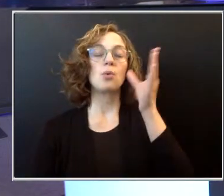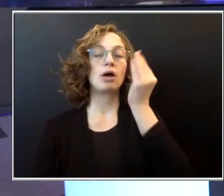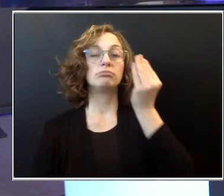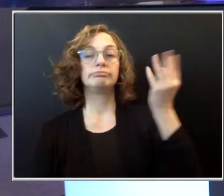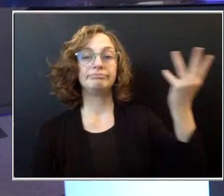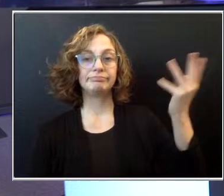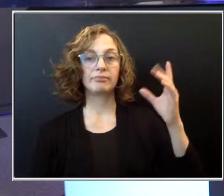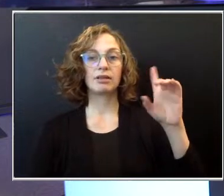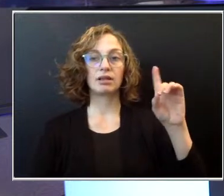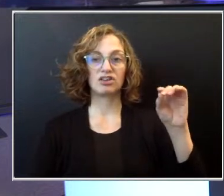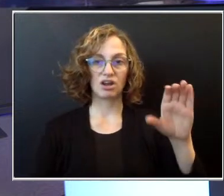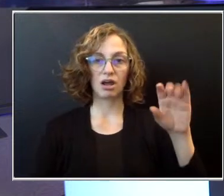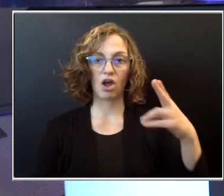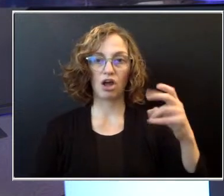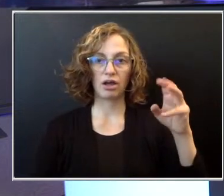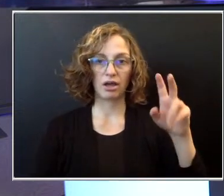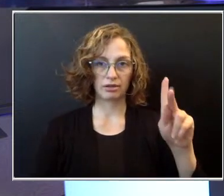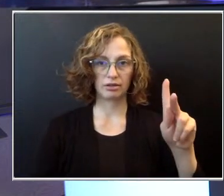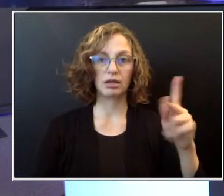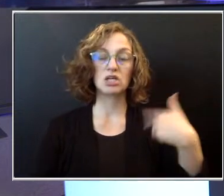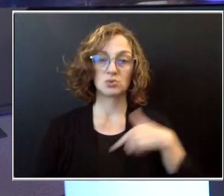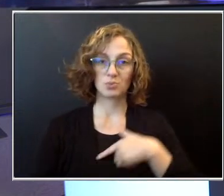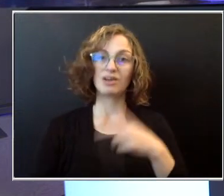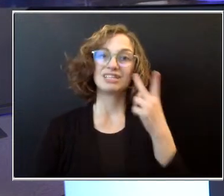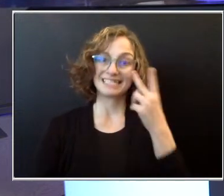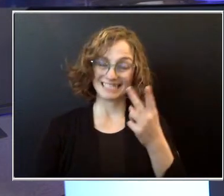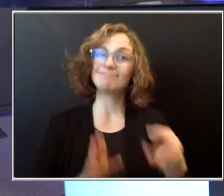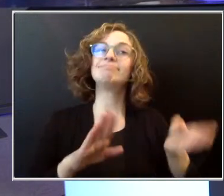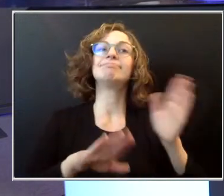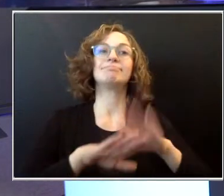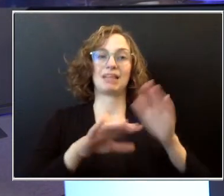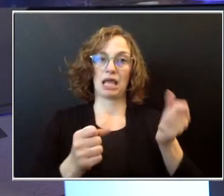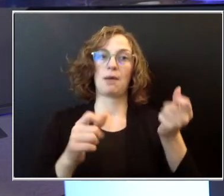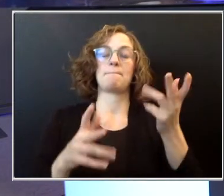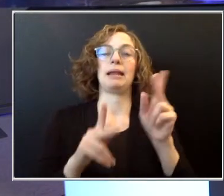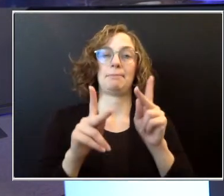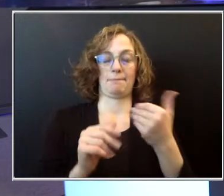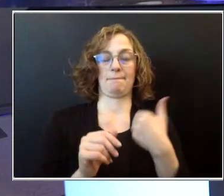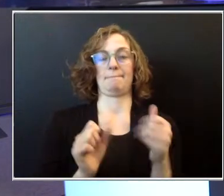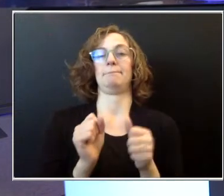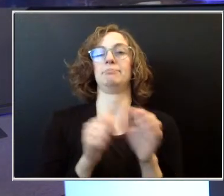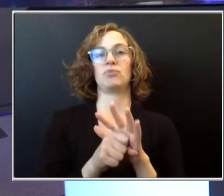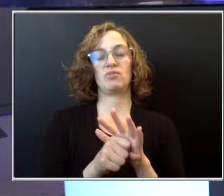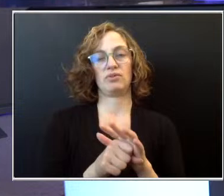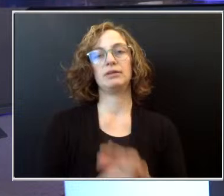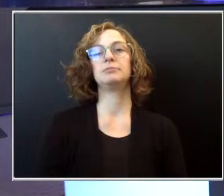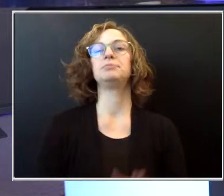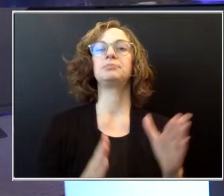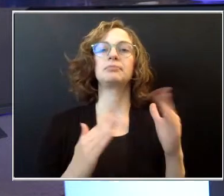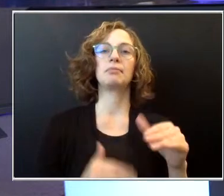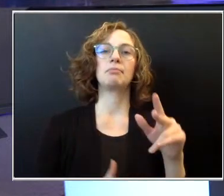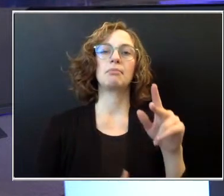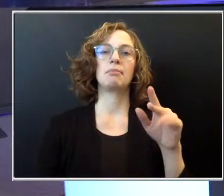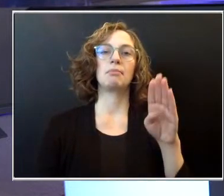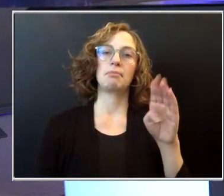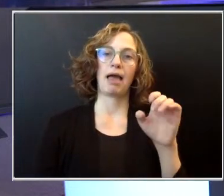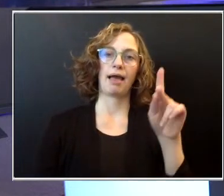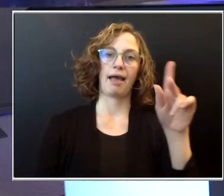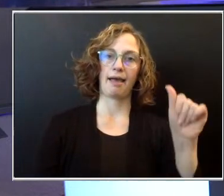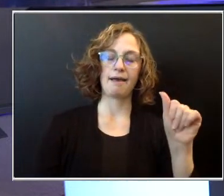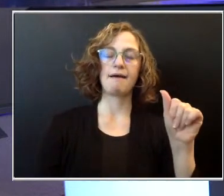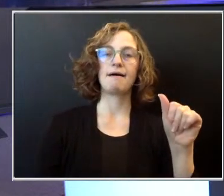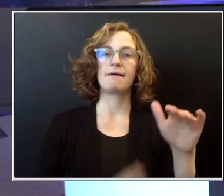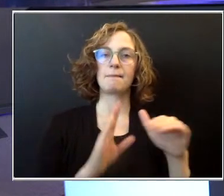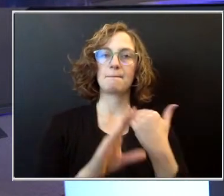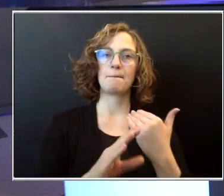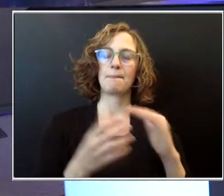surge, a spike here at the health system with COVID cases coming in. Becca emailed us. Becca wants to know how Dr. Danter